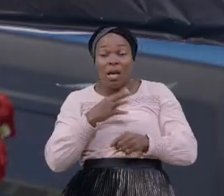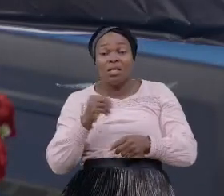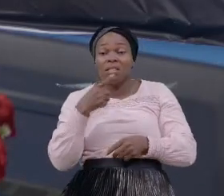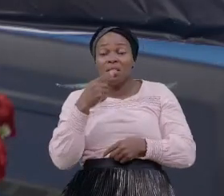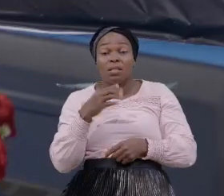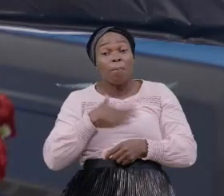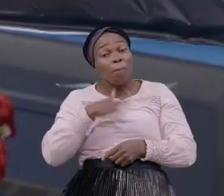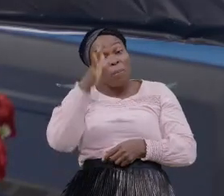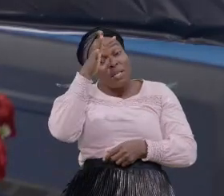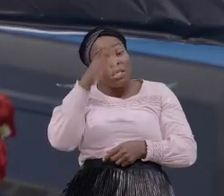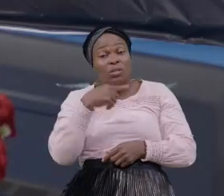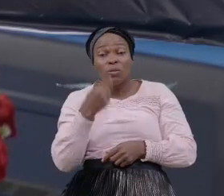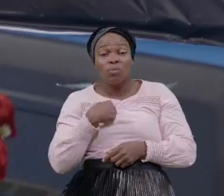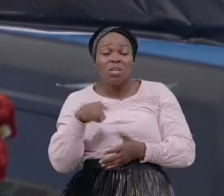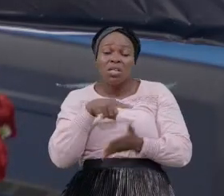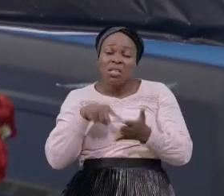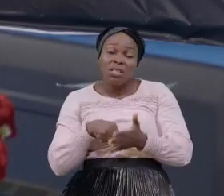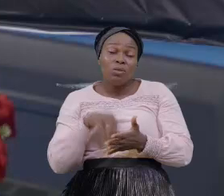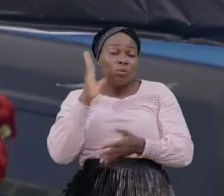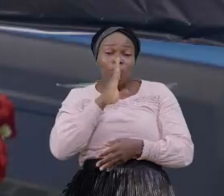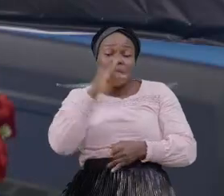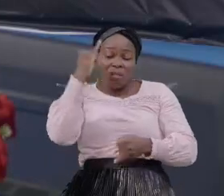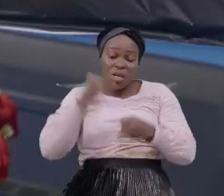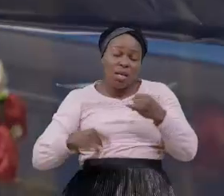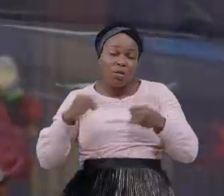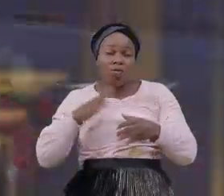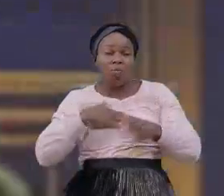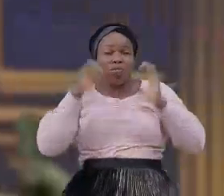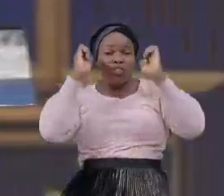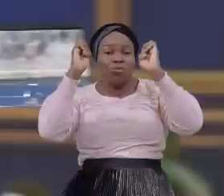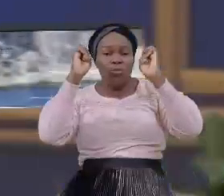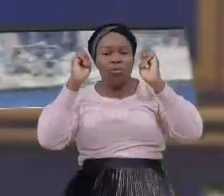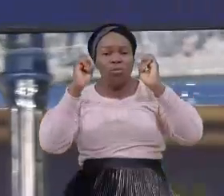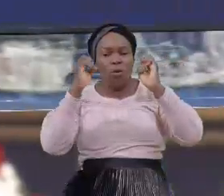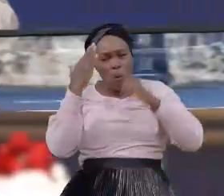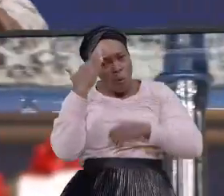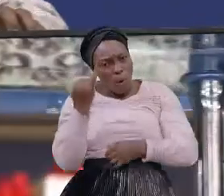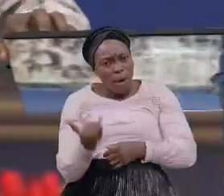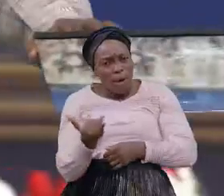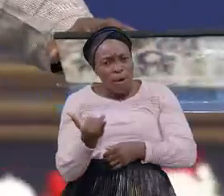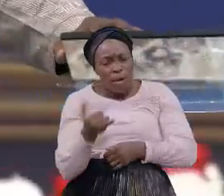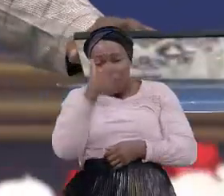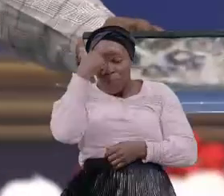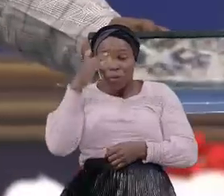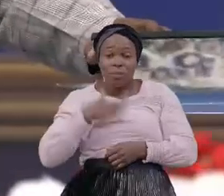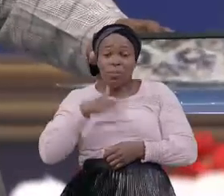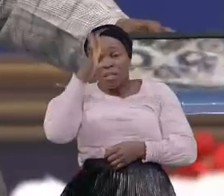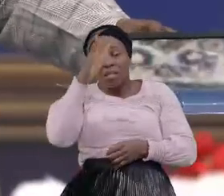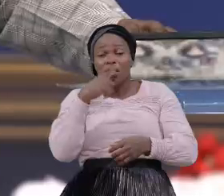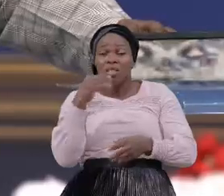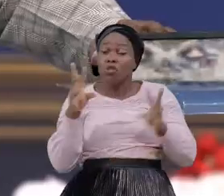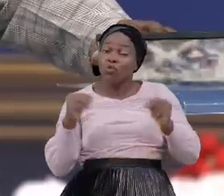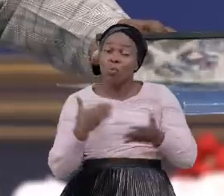to educate me. And I see the tears, I hear the words, I feel